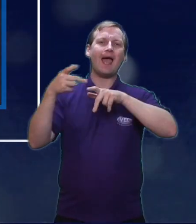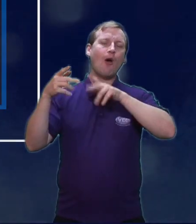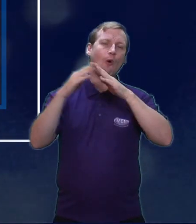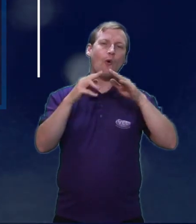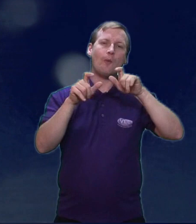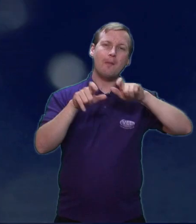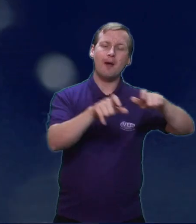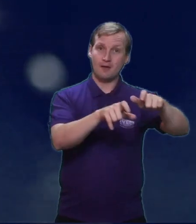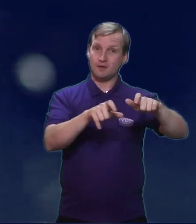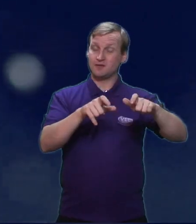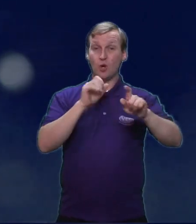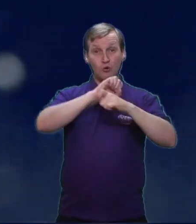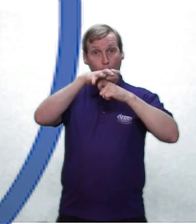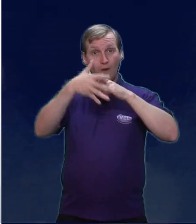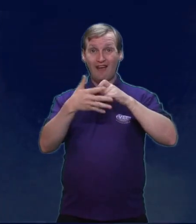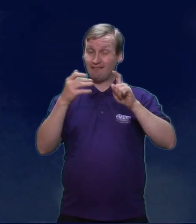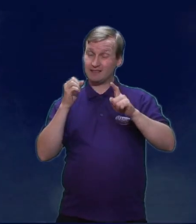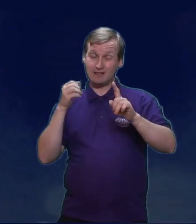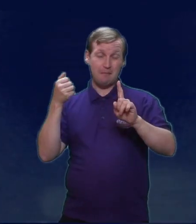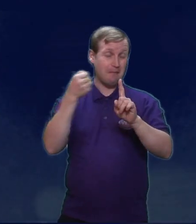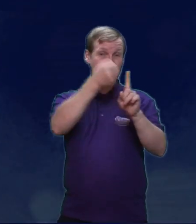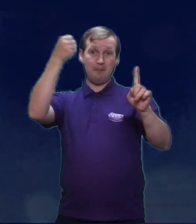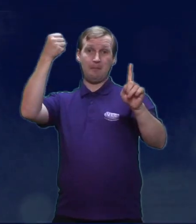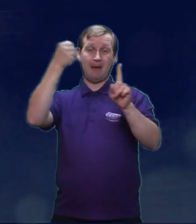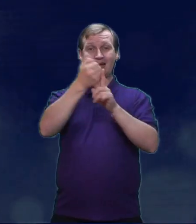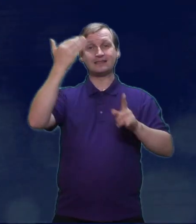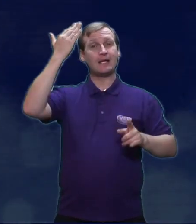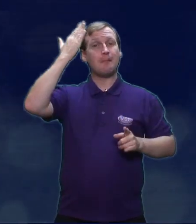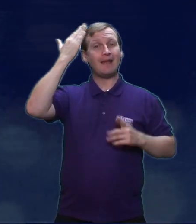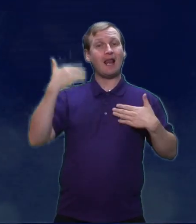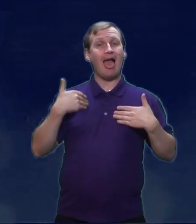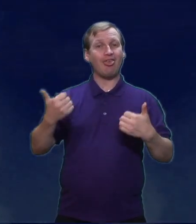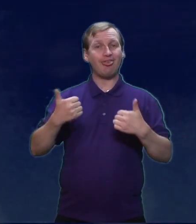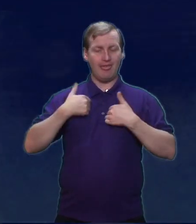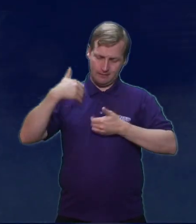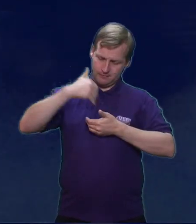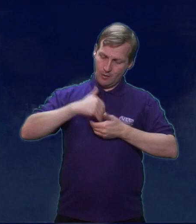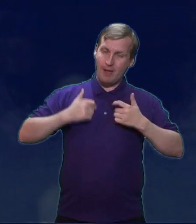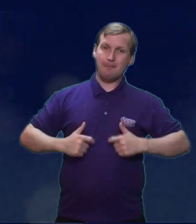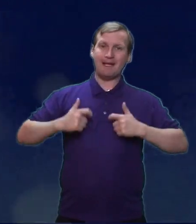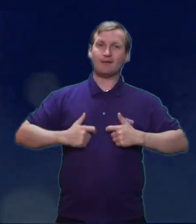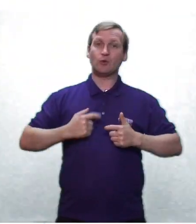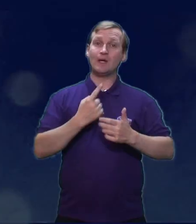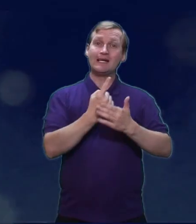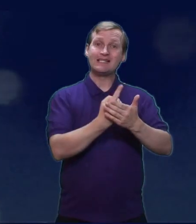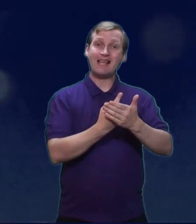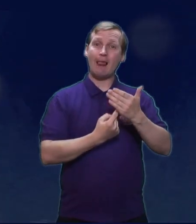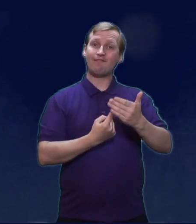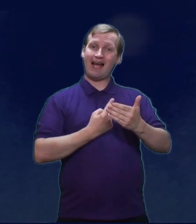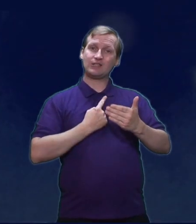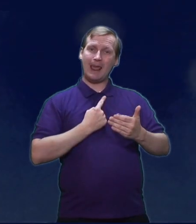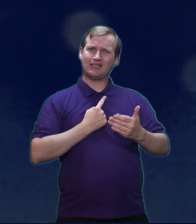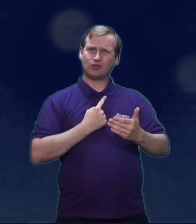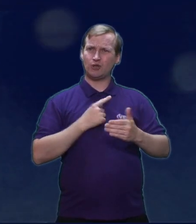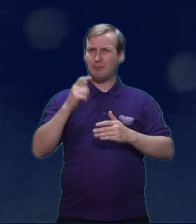home. Coronavirus is having a massive impact on mental health and well-being, thanks to